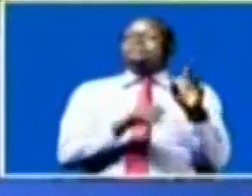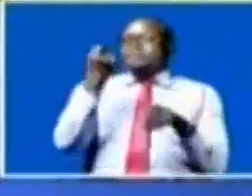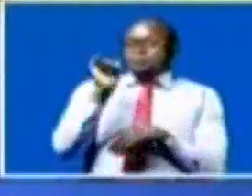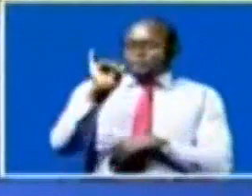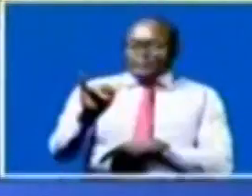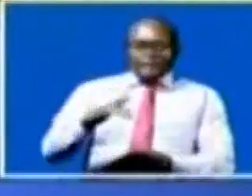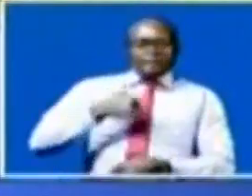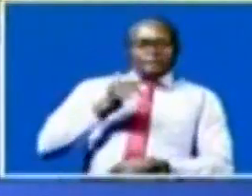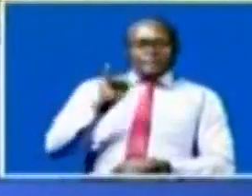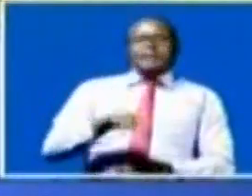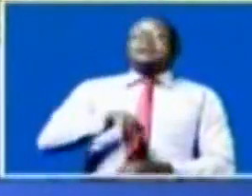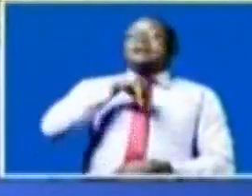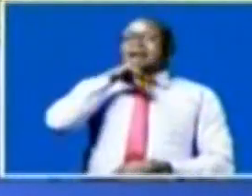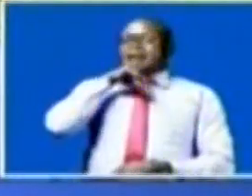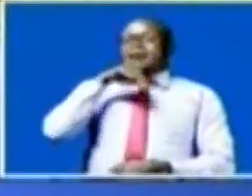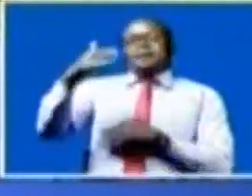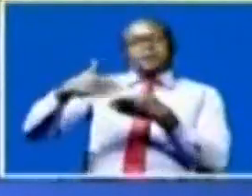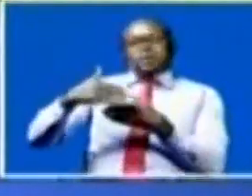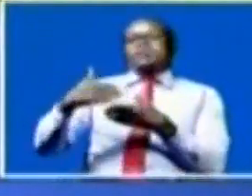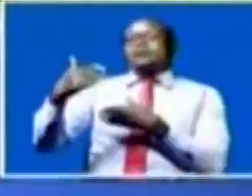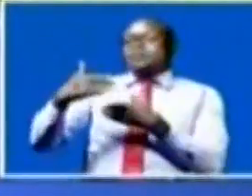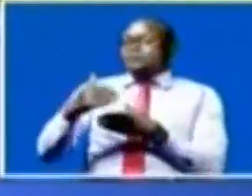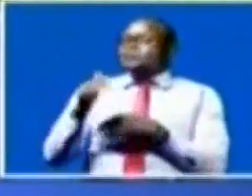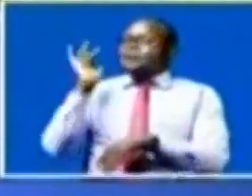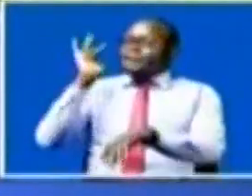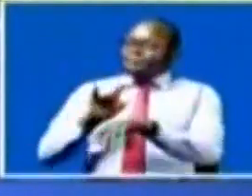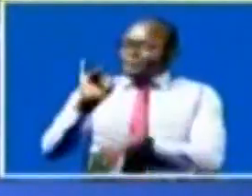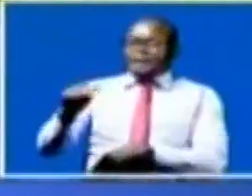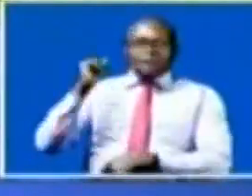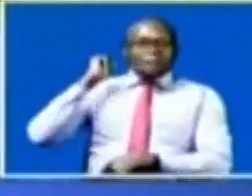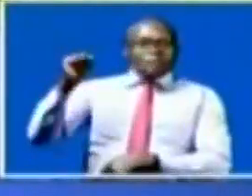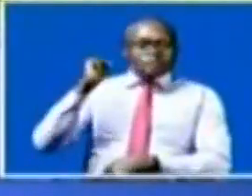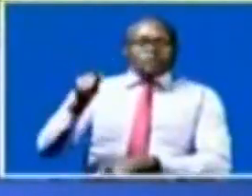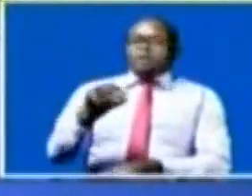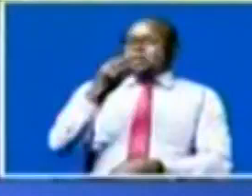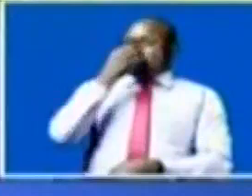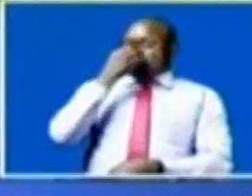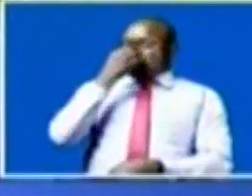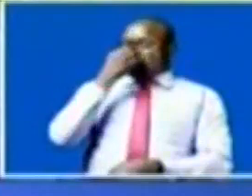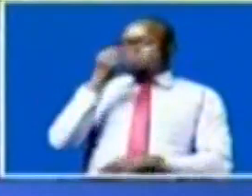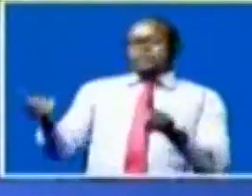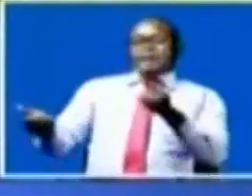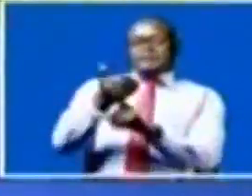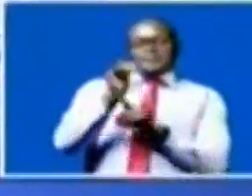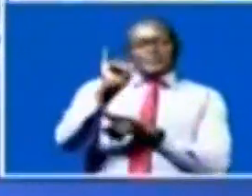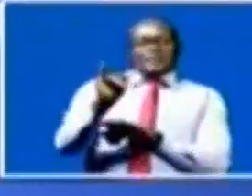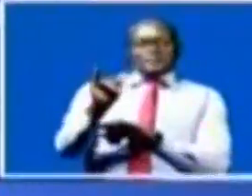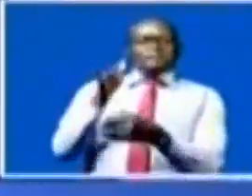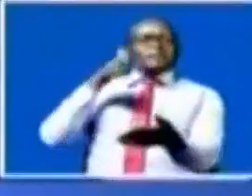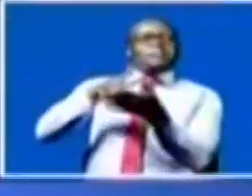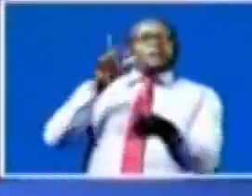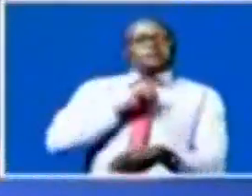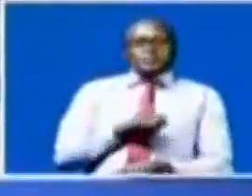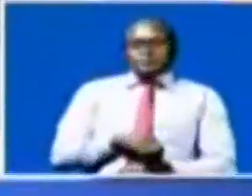there's a feeling that Raila Odinga is way closer, and the effect politically that Ruto wanted to achieve has been watered down.